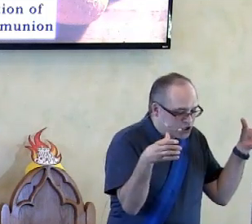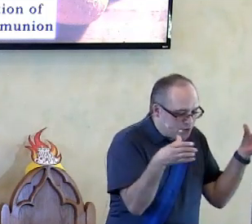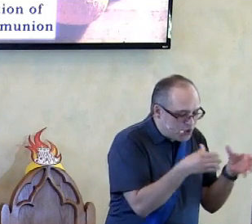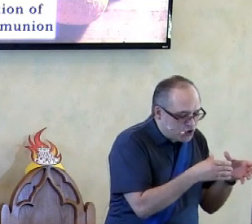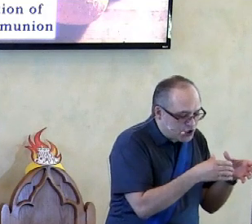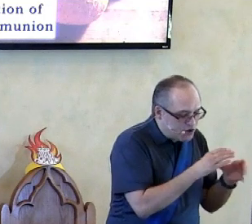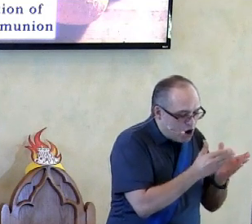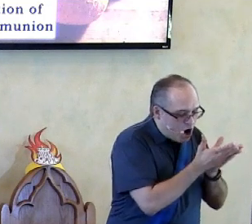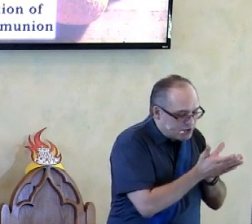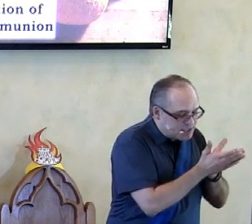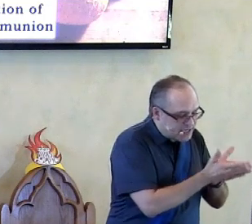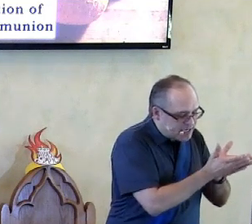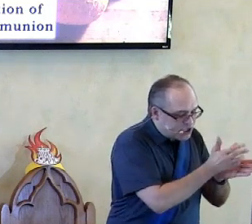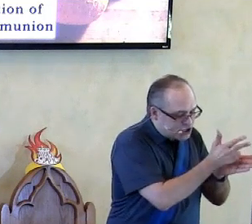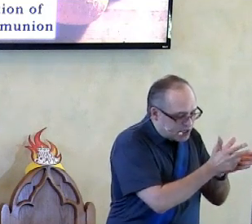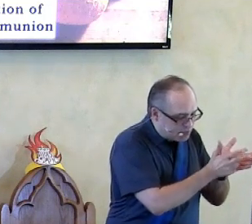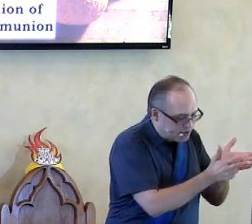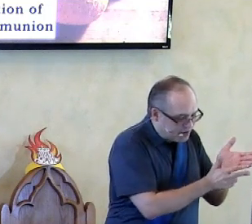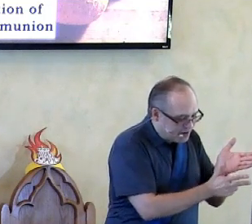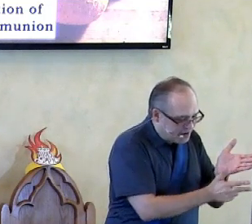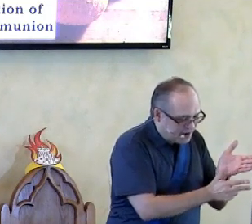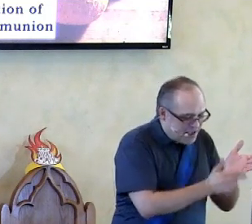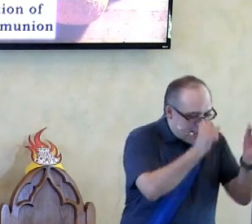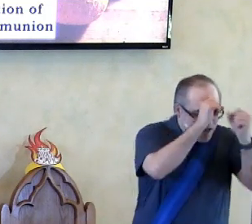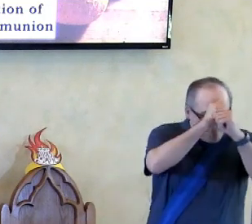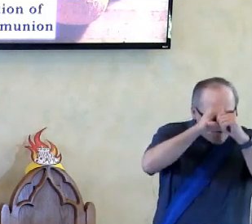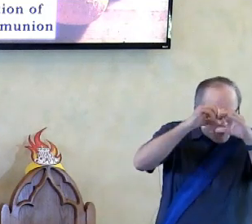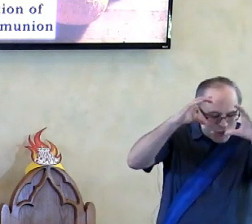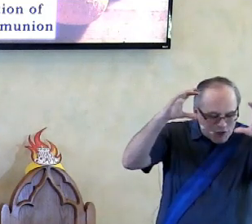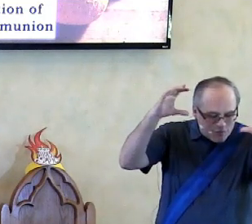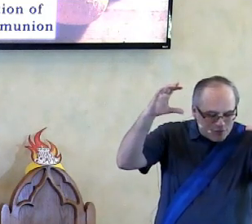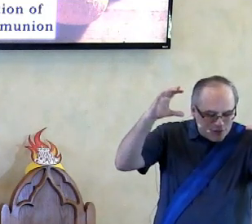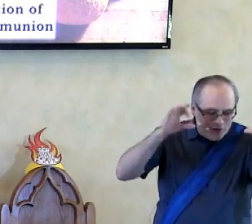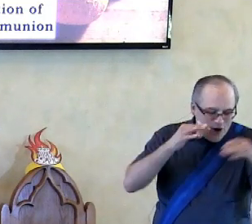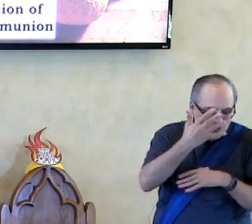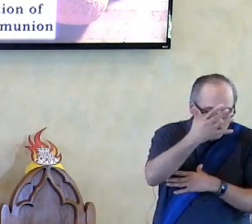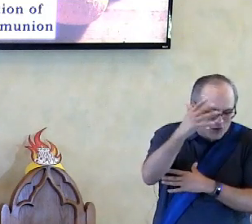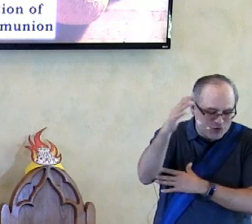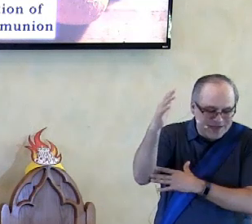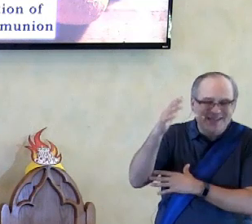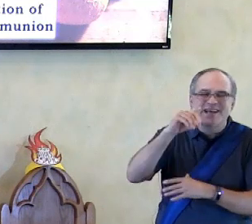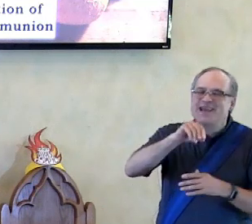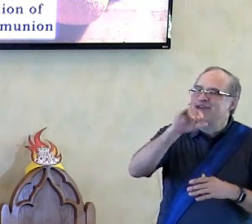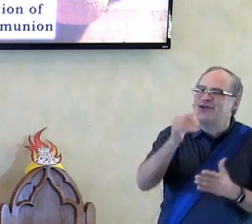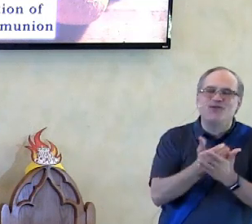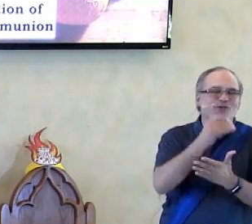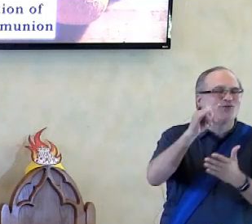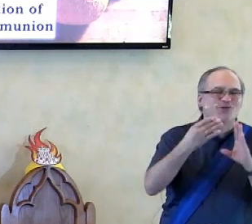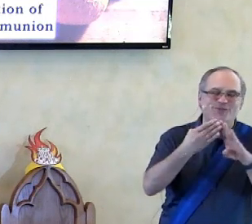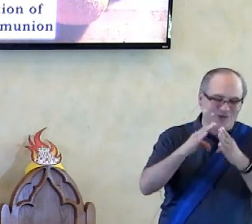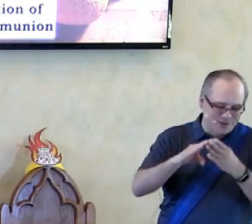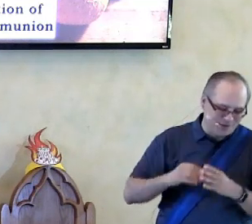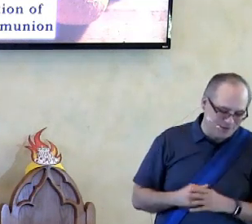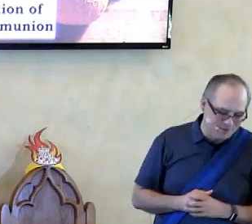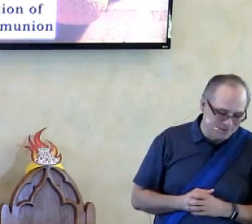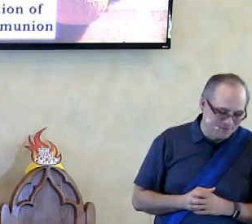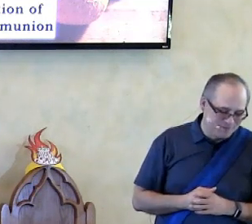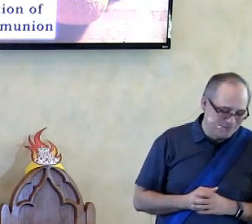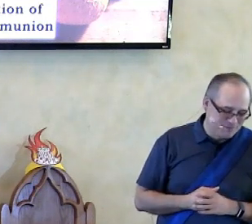Paul's communion on the sinking ship, and a vision of fruit on the trees in the New